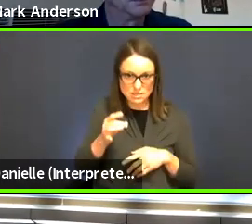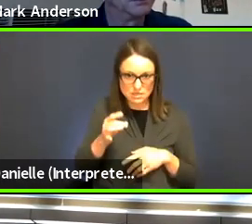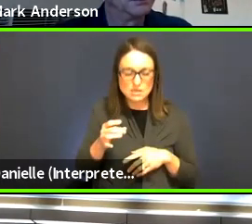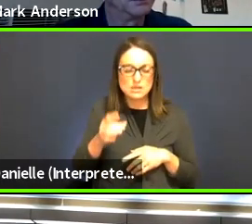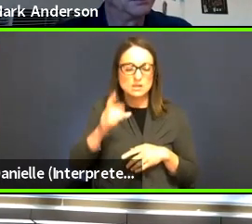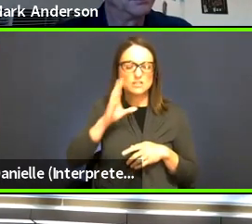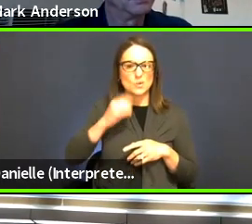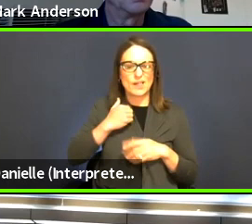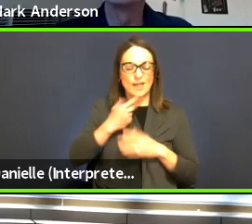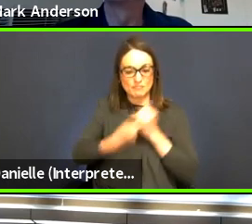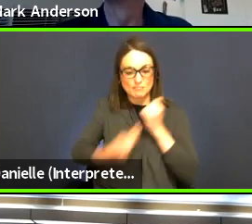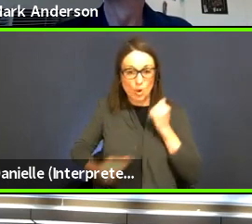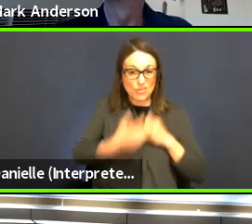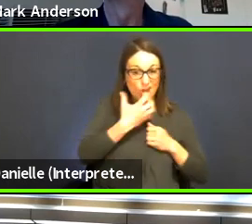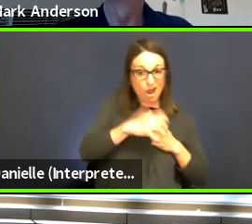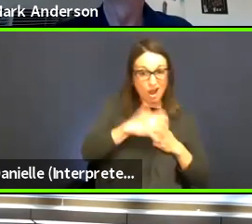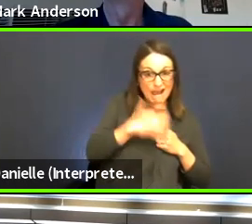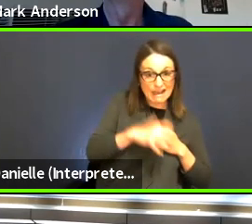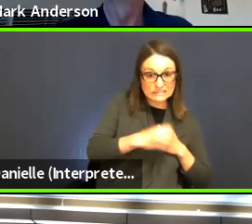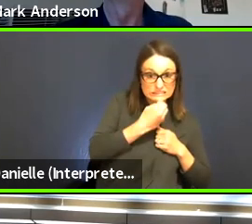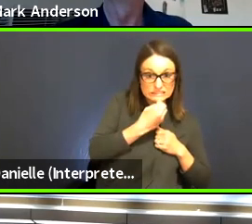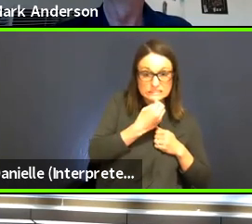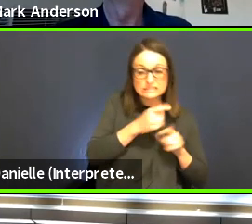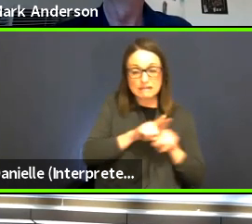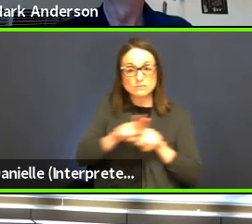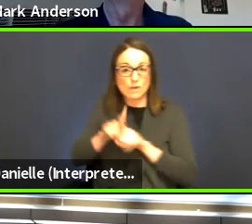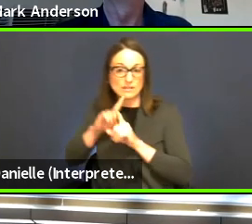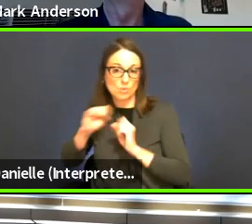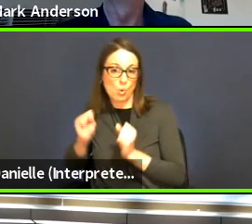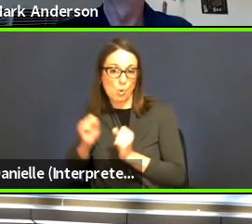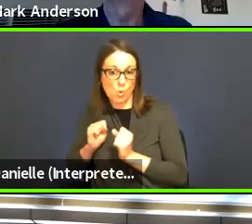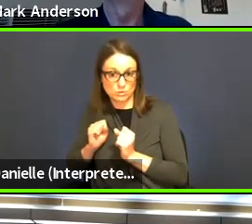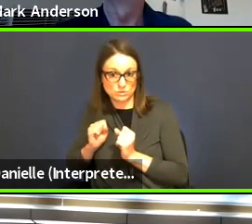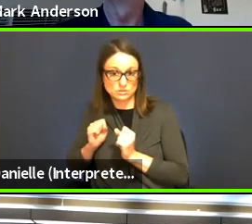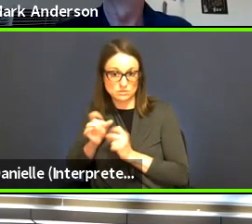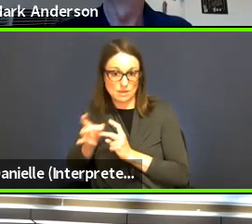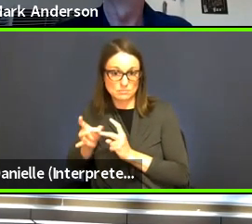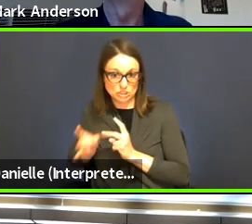both hot options as well as cold options. And